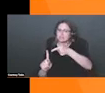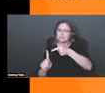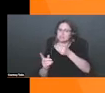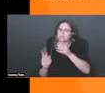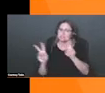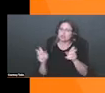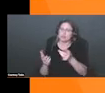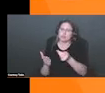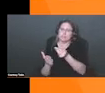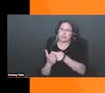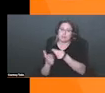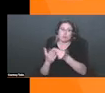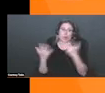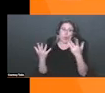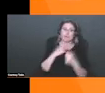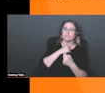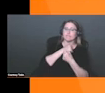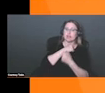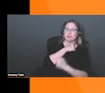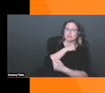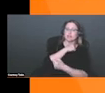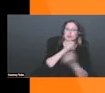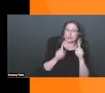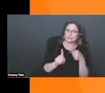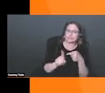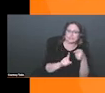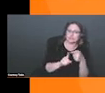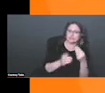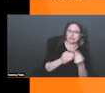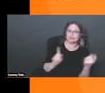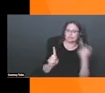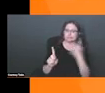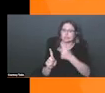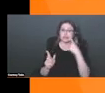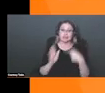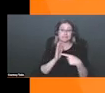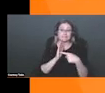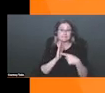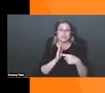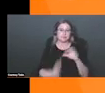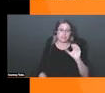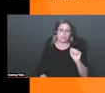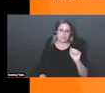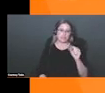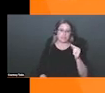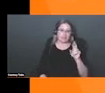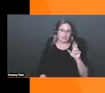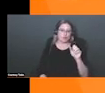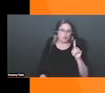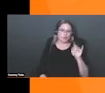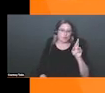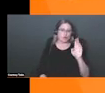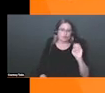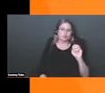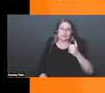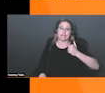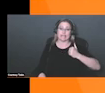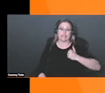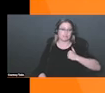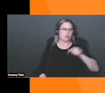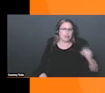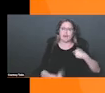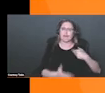comes from foundations and sectors. For example, Agriculture Canada may have a